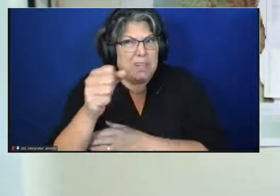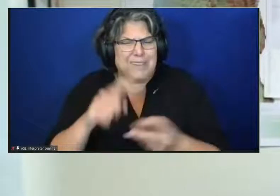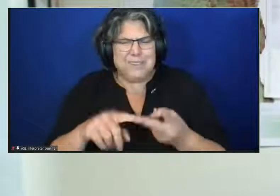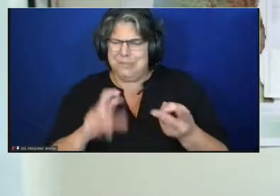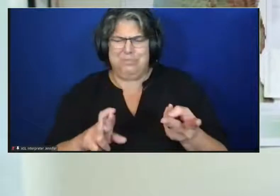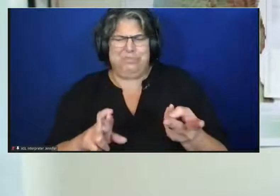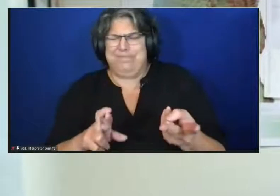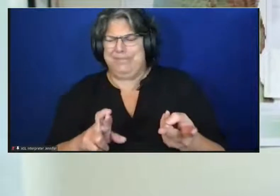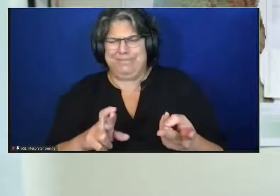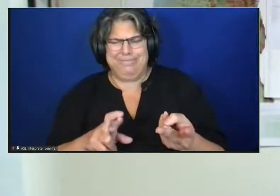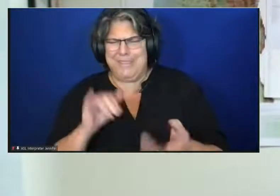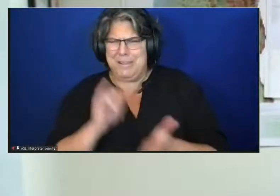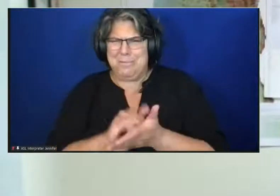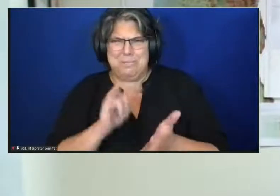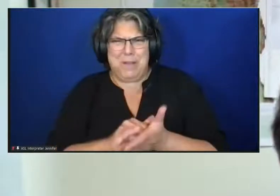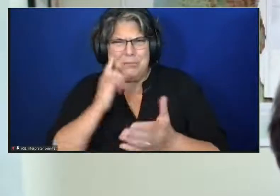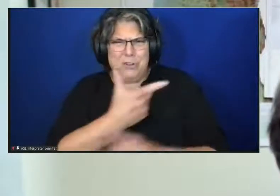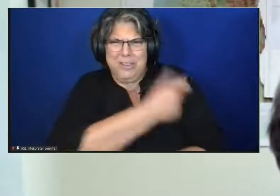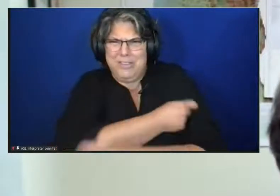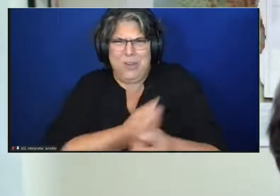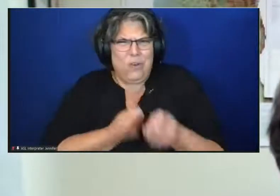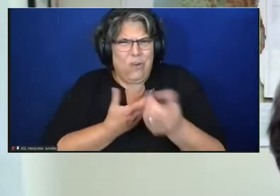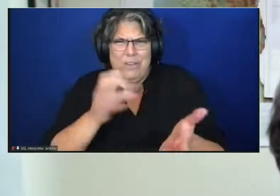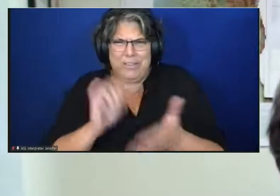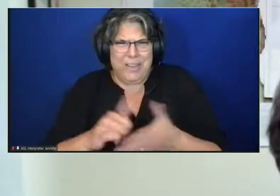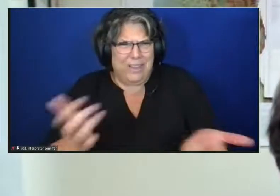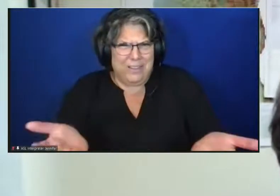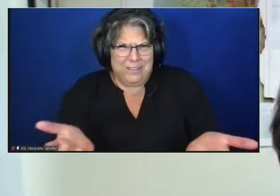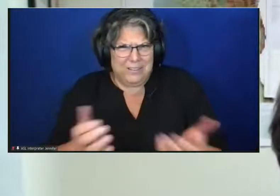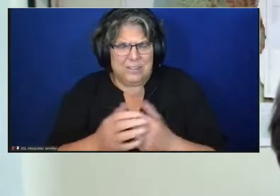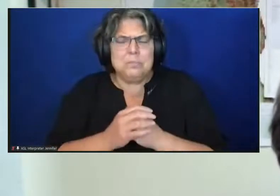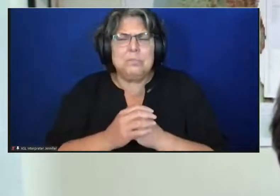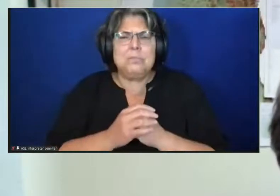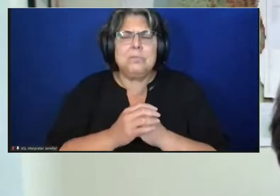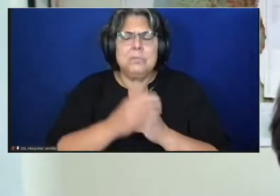is a consequence to the vaccine. So,